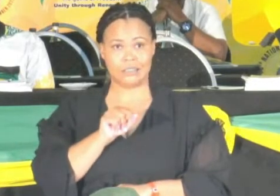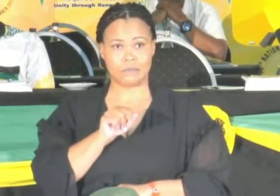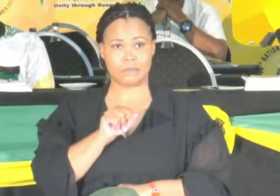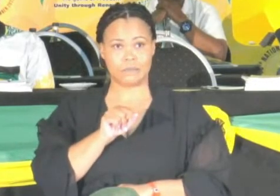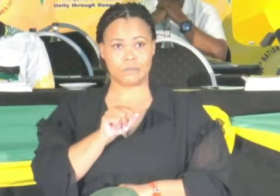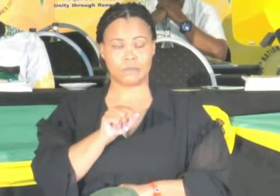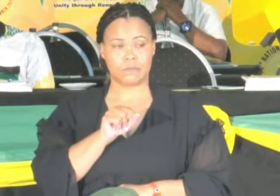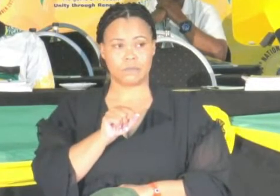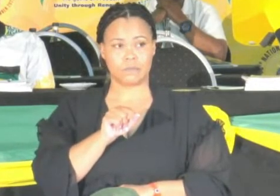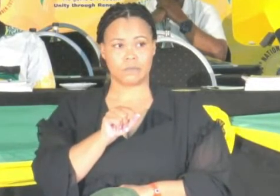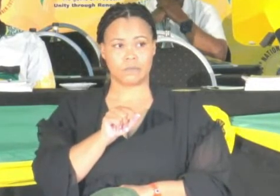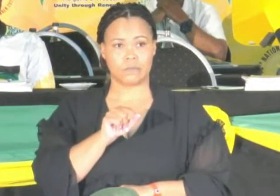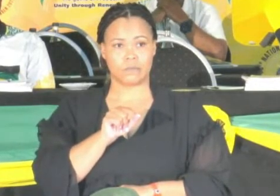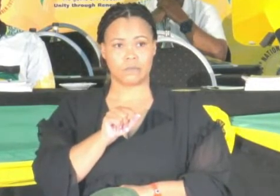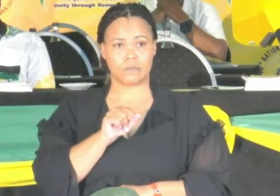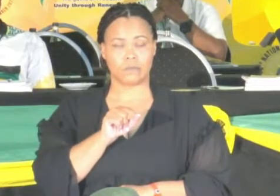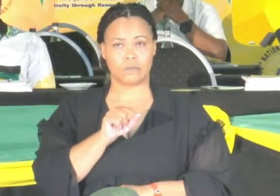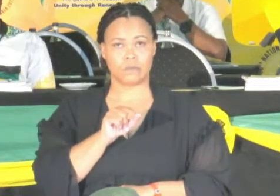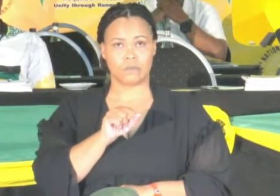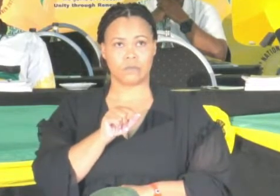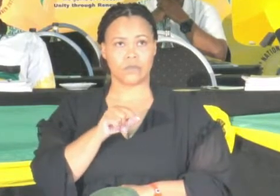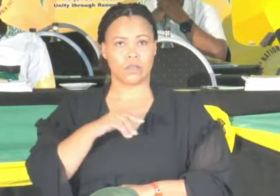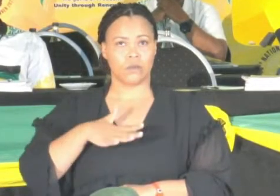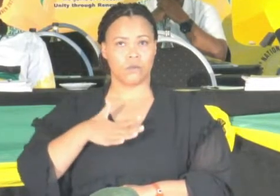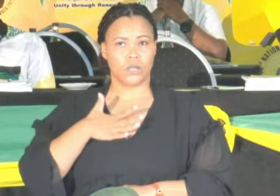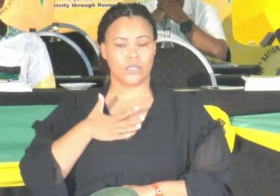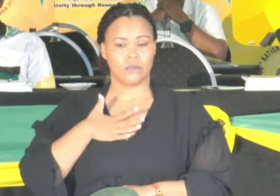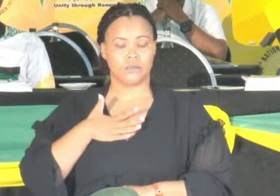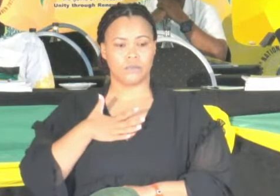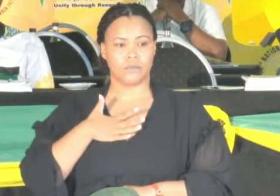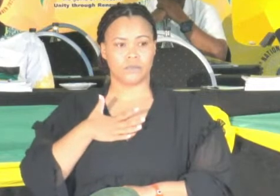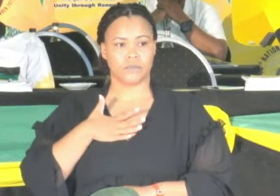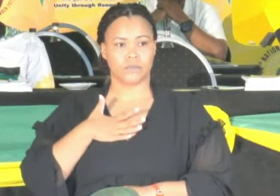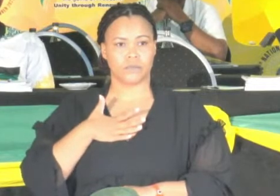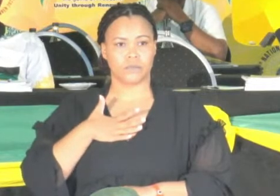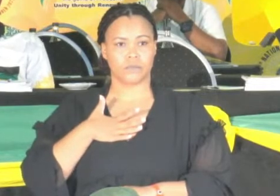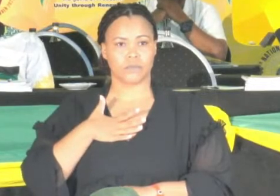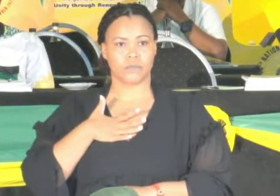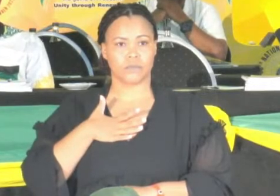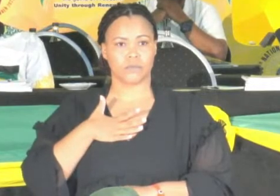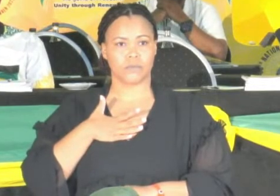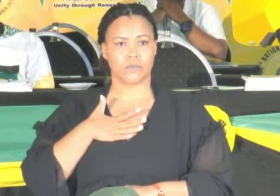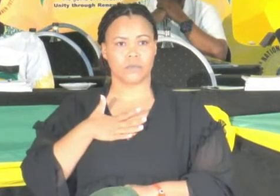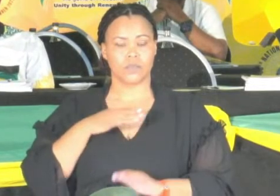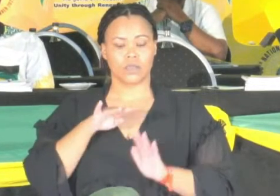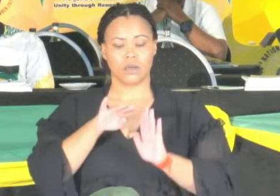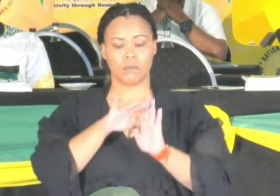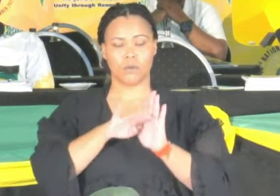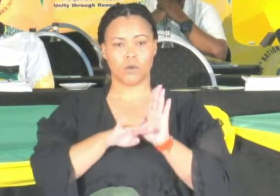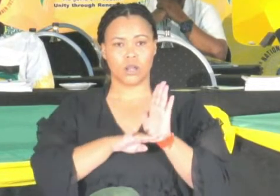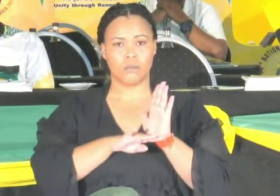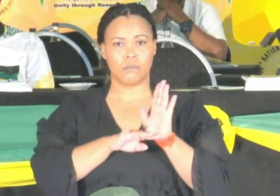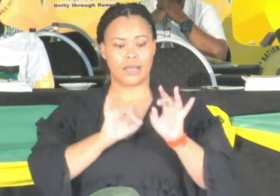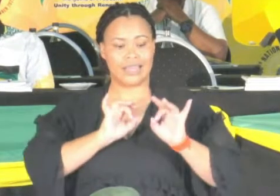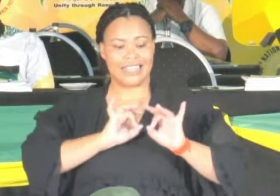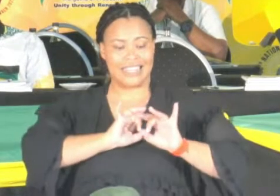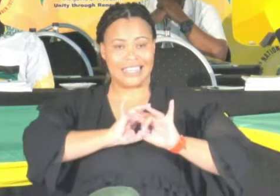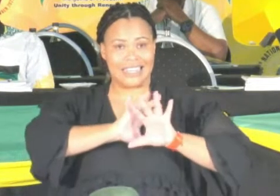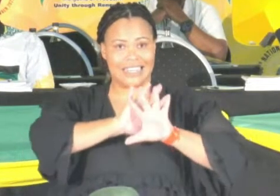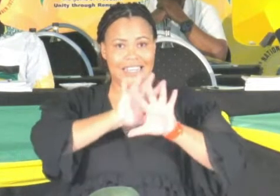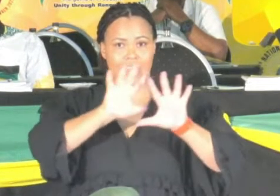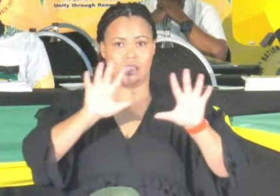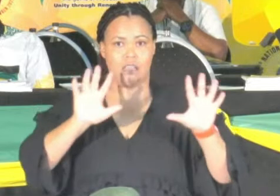to set out a very clear, credible program on the action